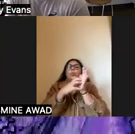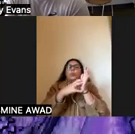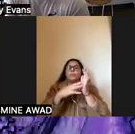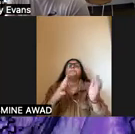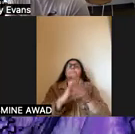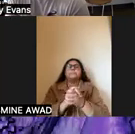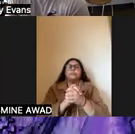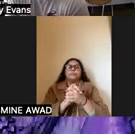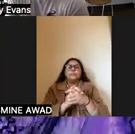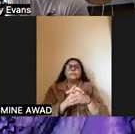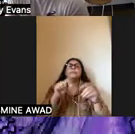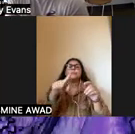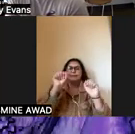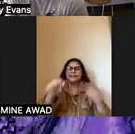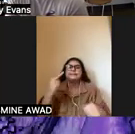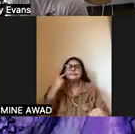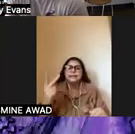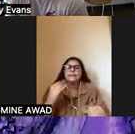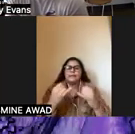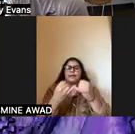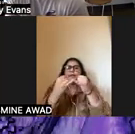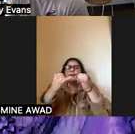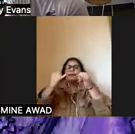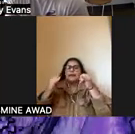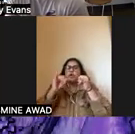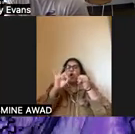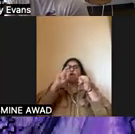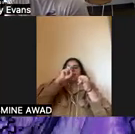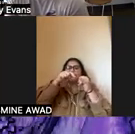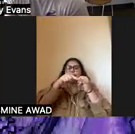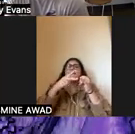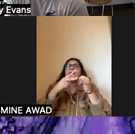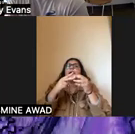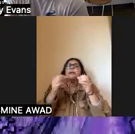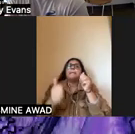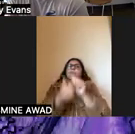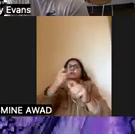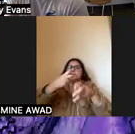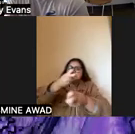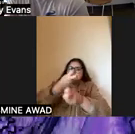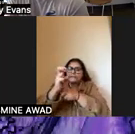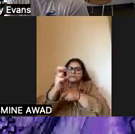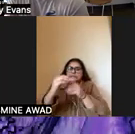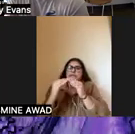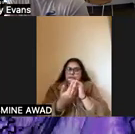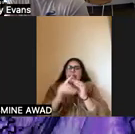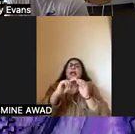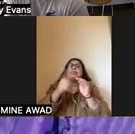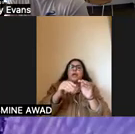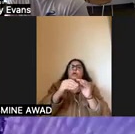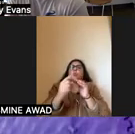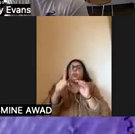can see kind of the edge of the beak is probably the most dense thing here in the parrotfish skull. And then when you zoom